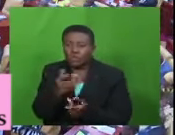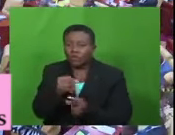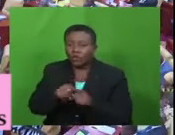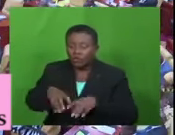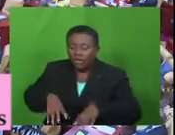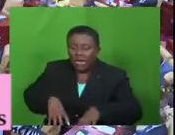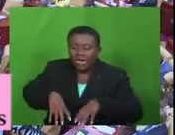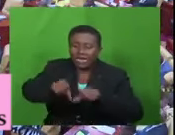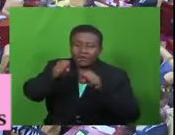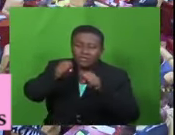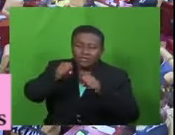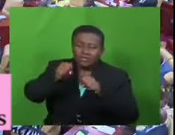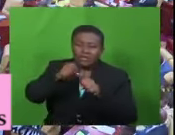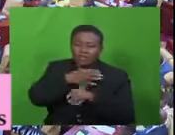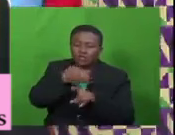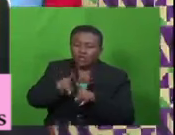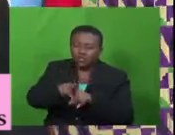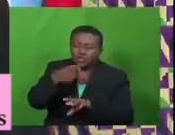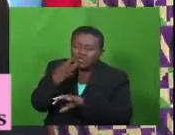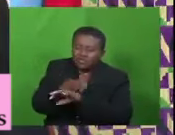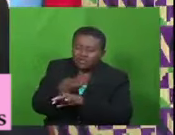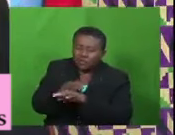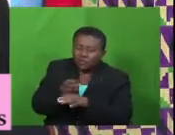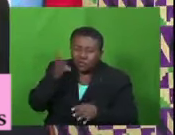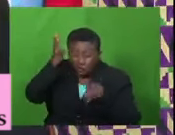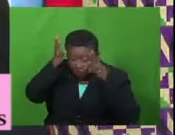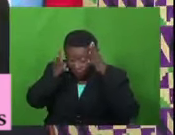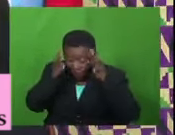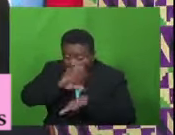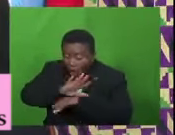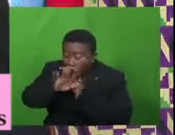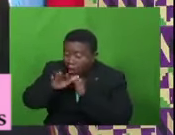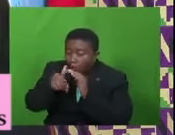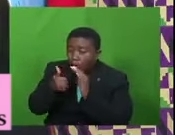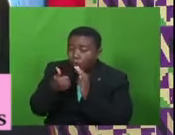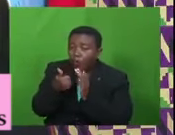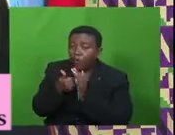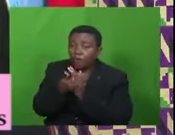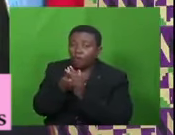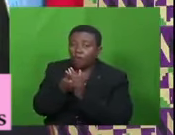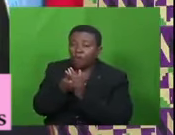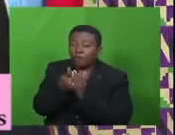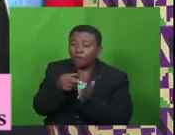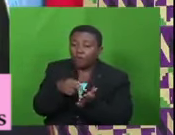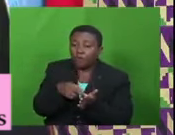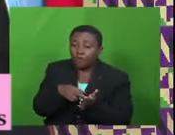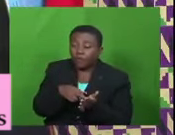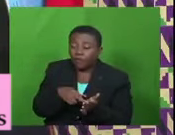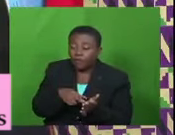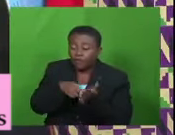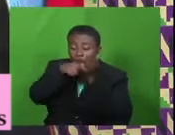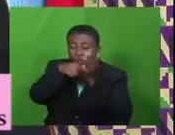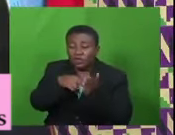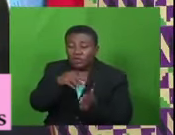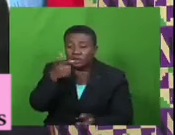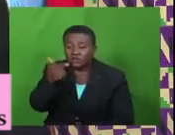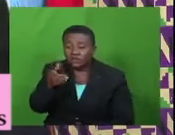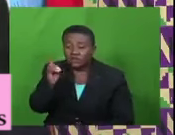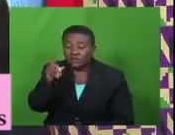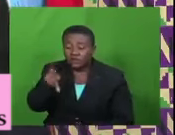and digital innovation, all aimed at raising per capita GDP from the current